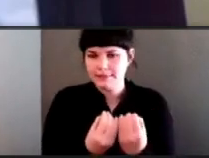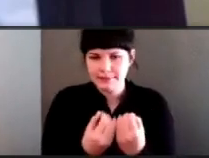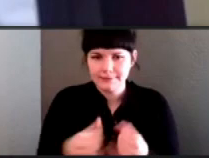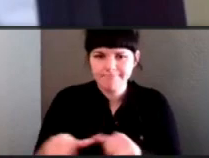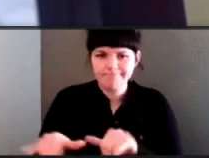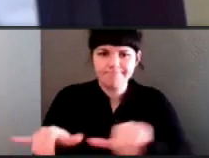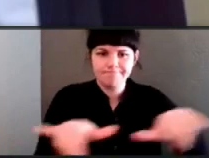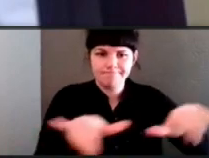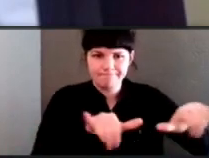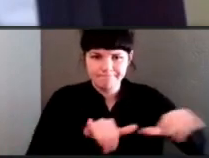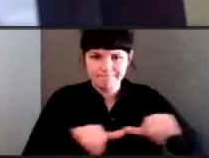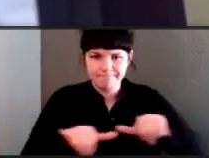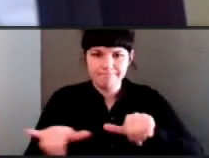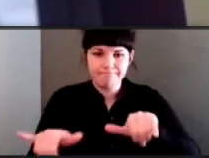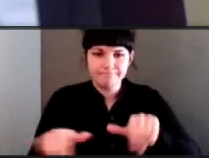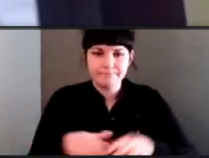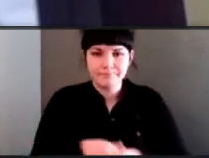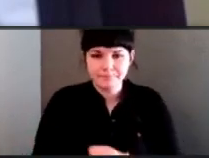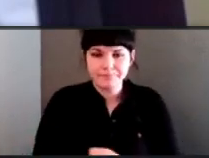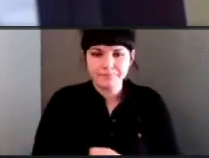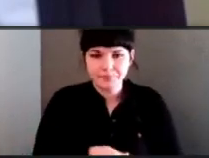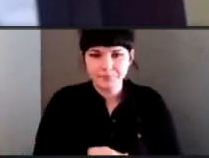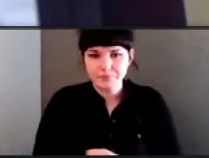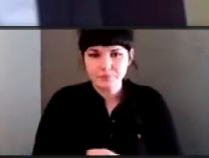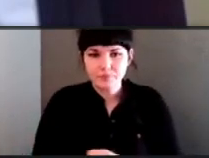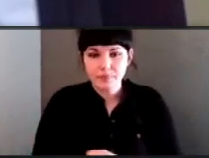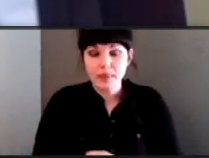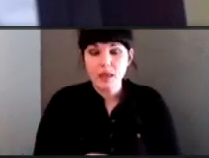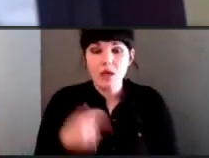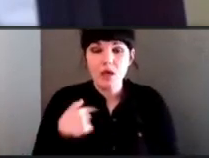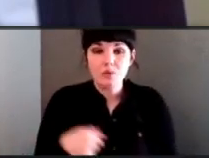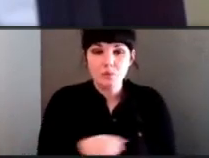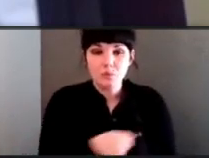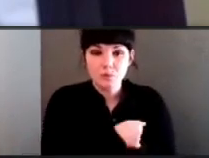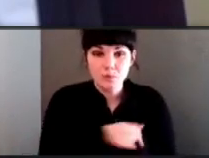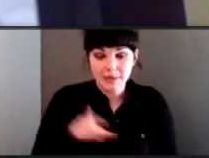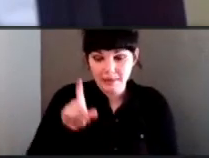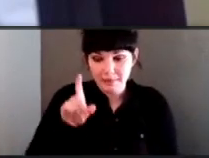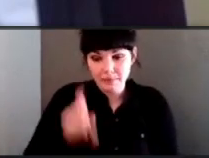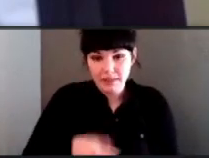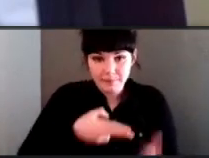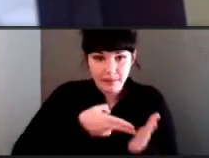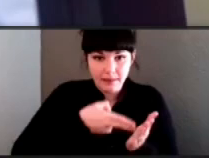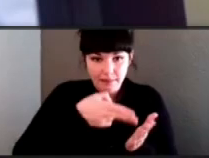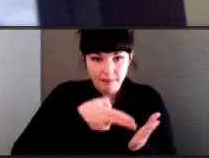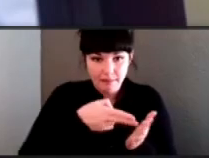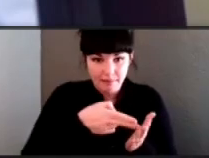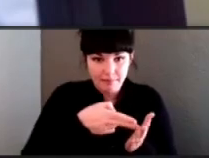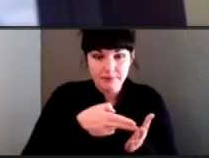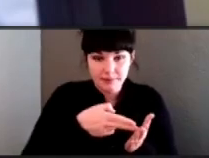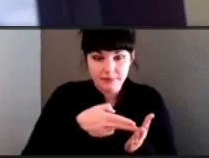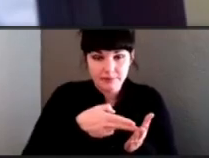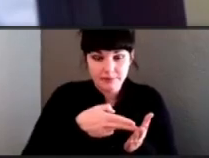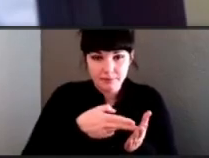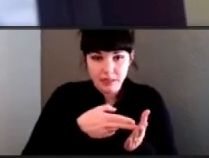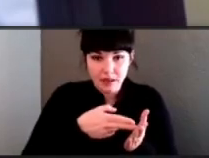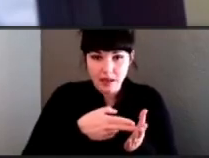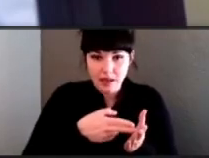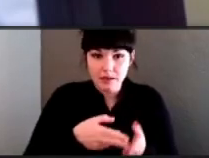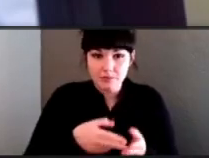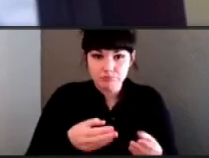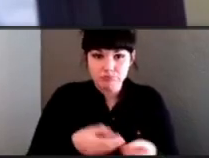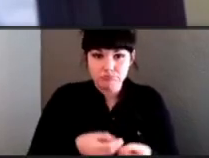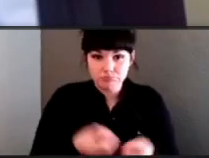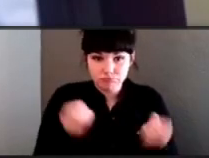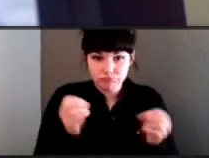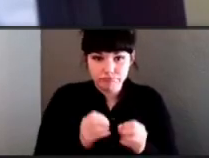able to do. And in terms of being transparent, we are also doing the same with reporting. And also in terms